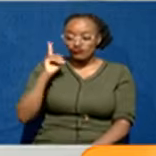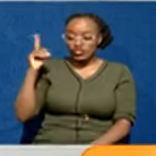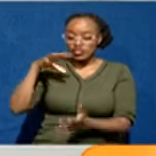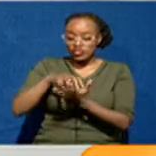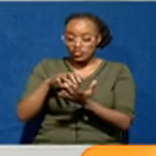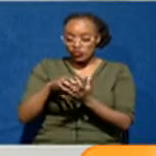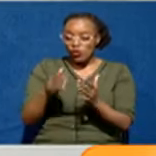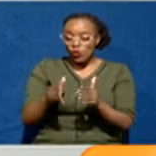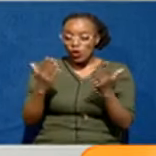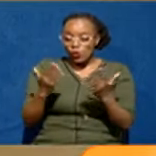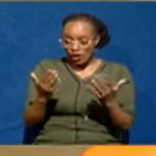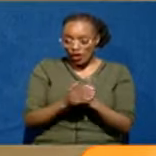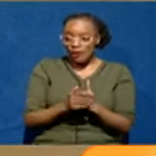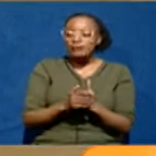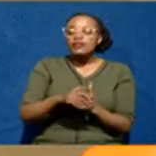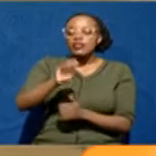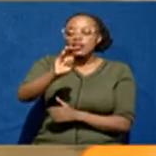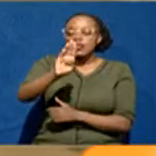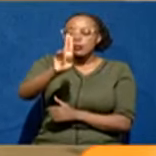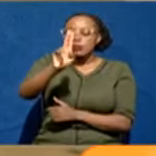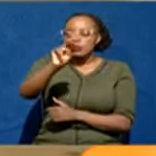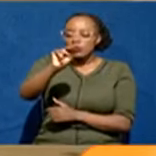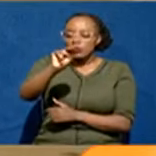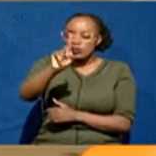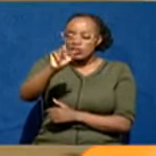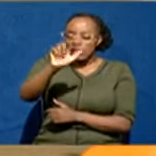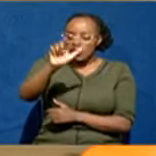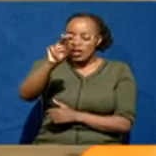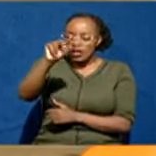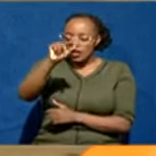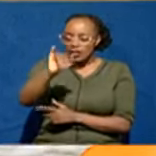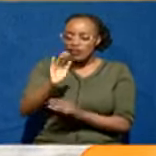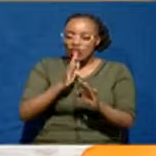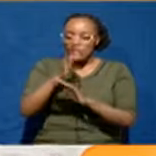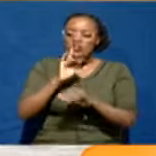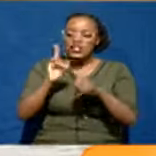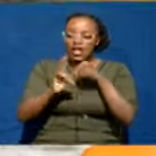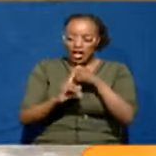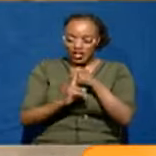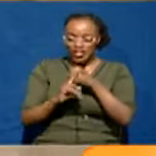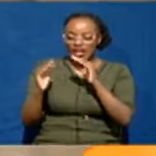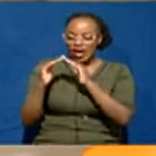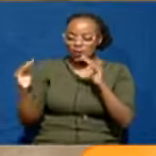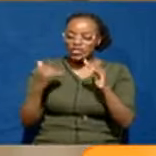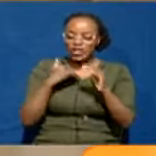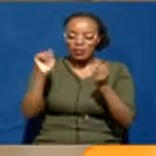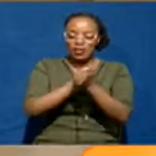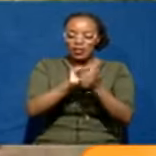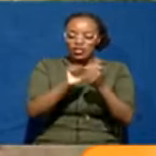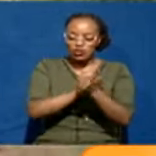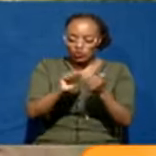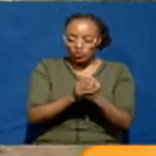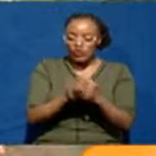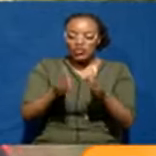On your way to Maumau Market in Budalangi, Busia County, more than 600 households displaced by floods,